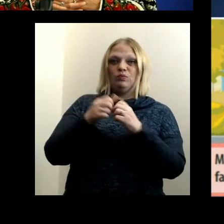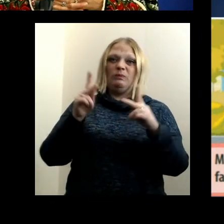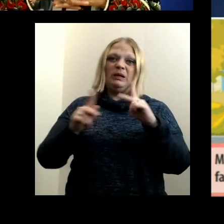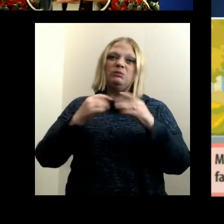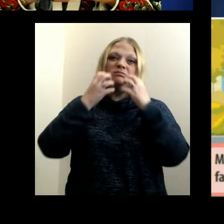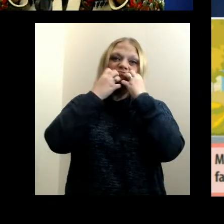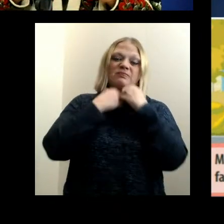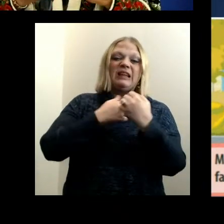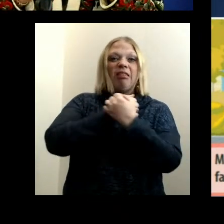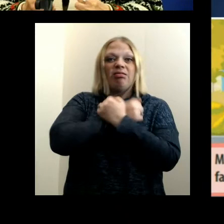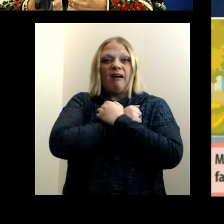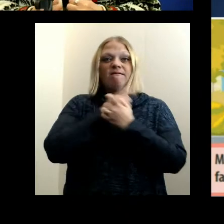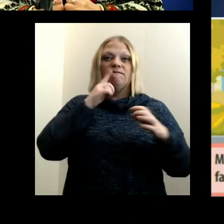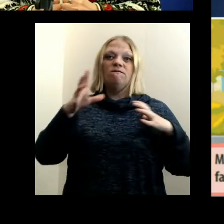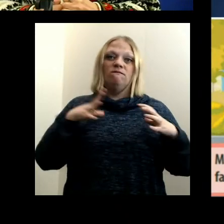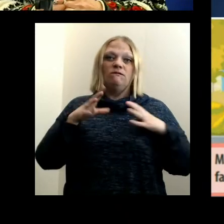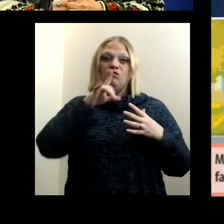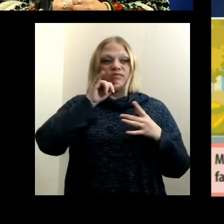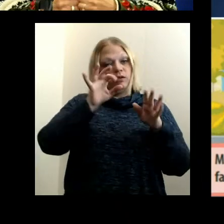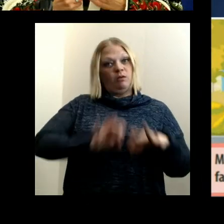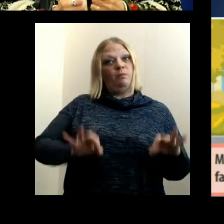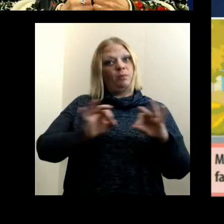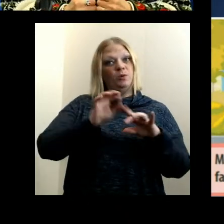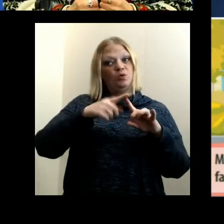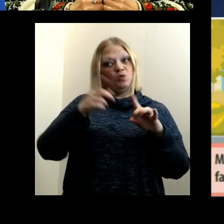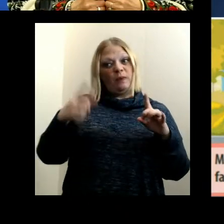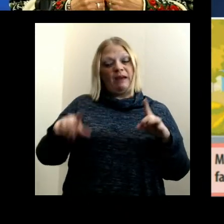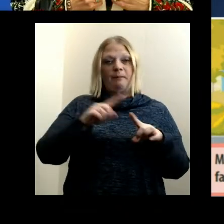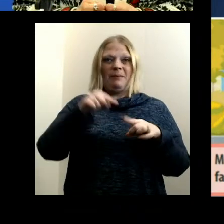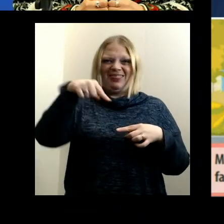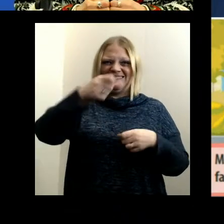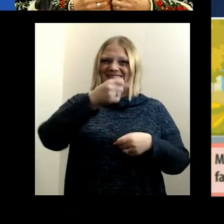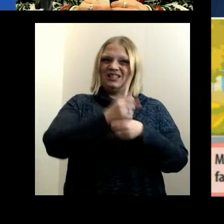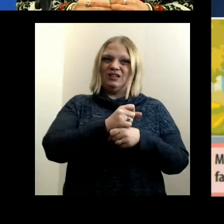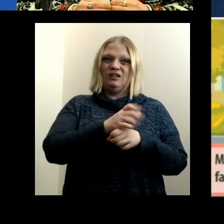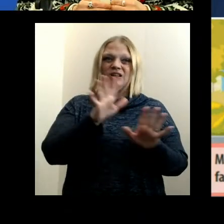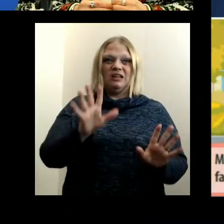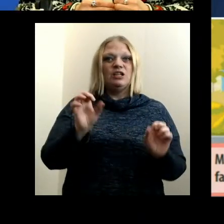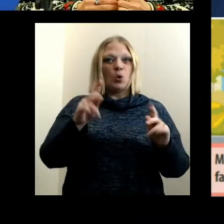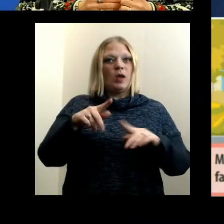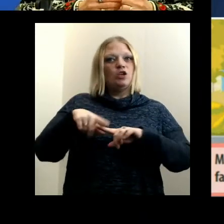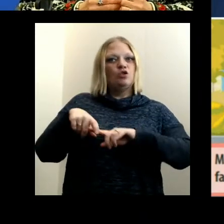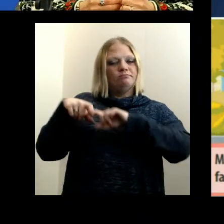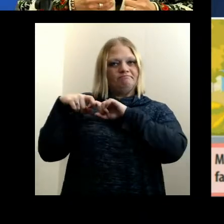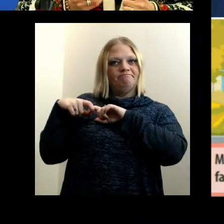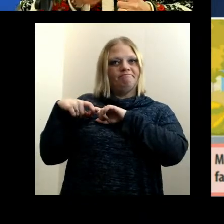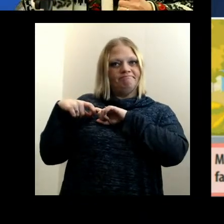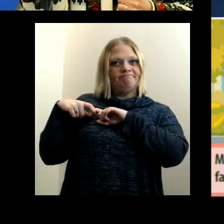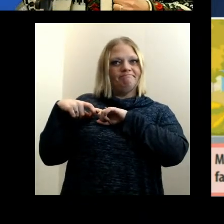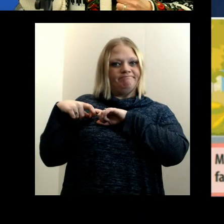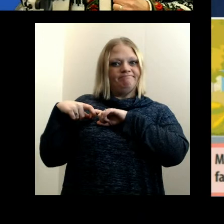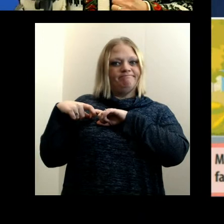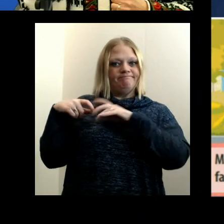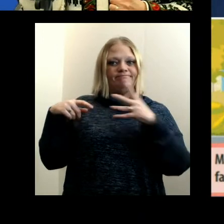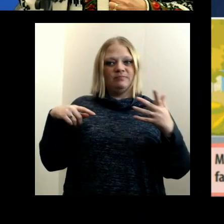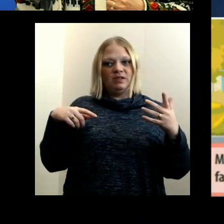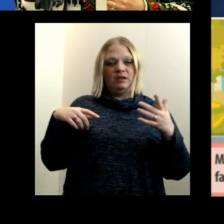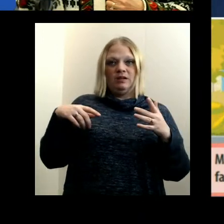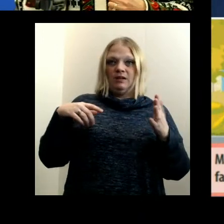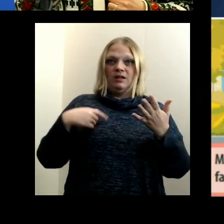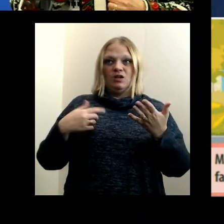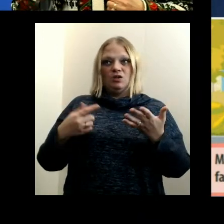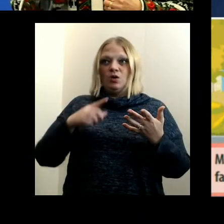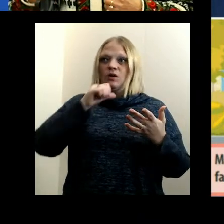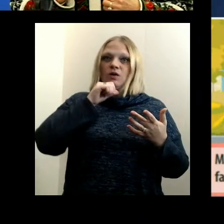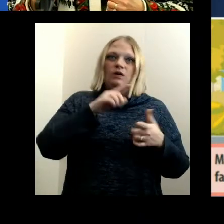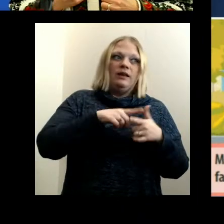they, and that are really important to them. But this year, it's okay to take a pause and we can get off that merry-go-round of getting